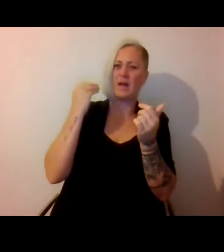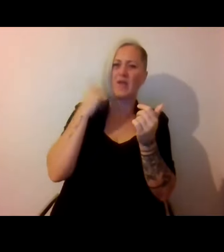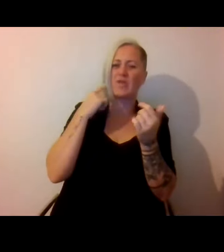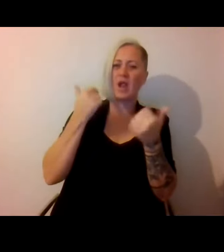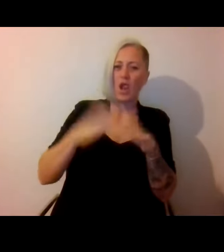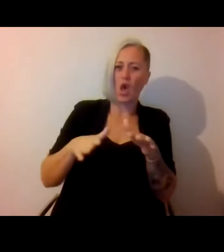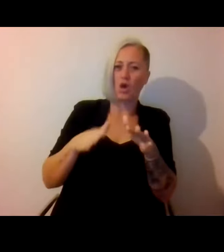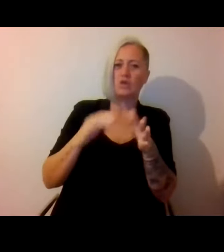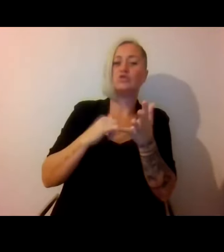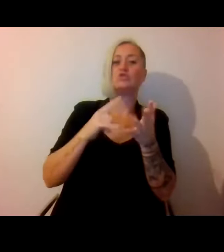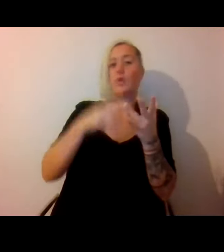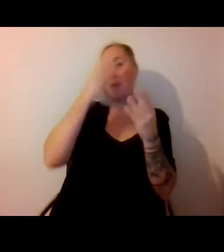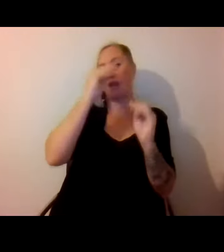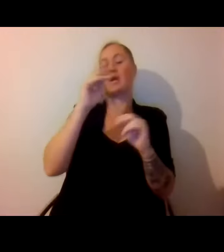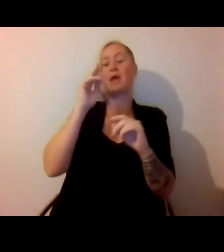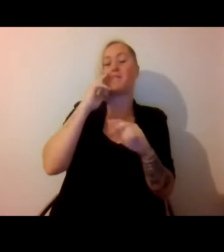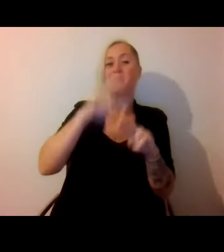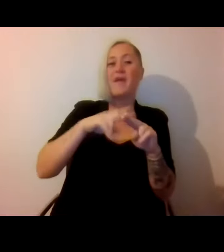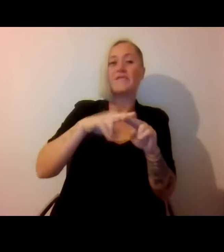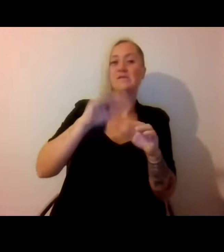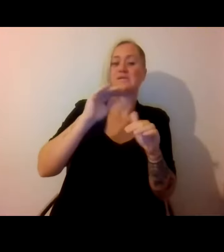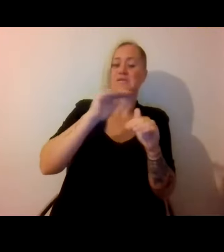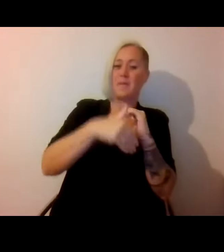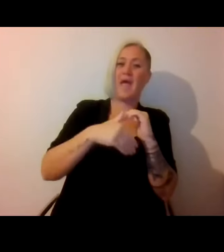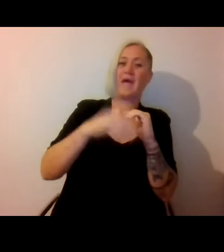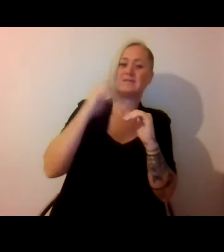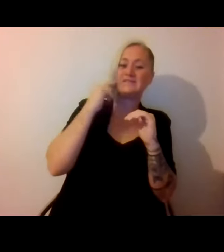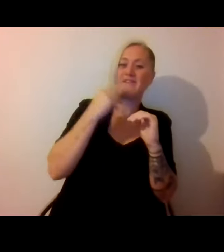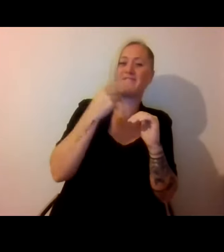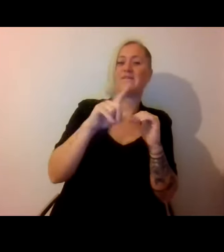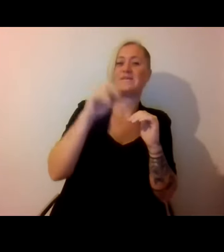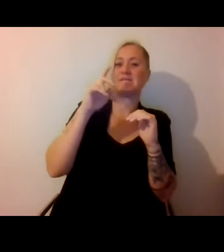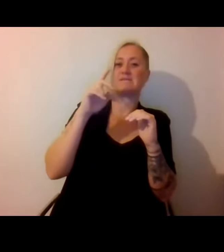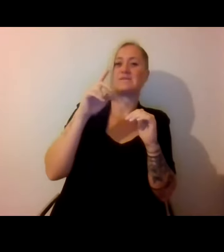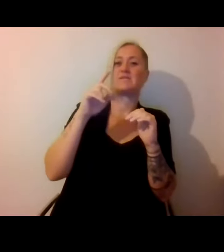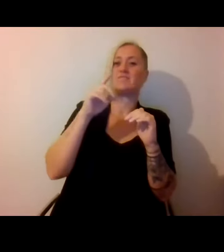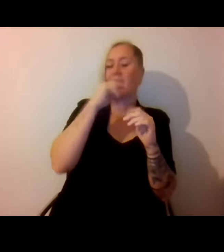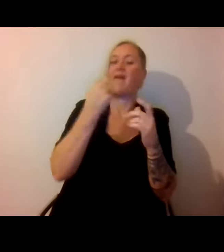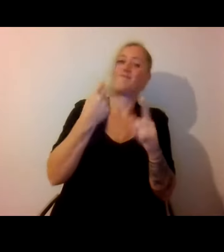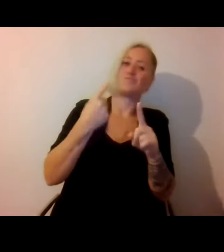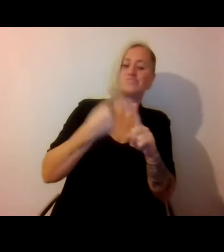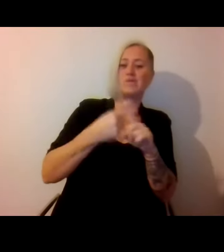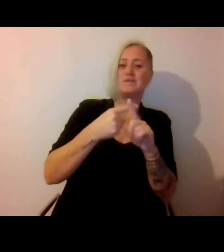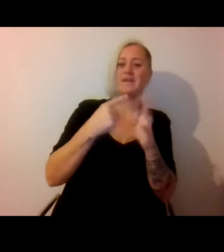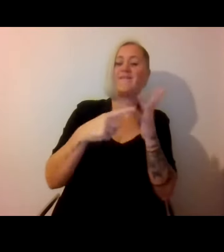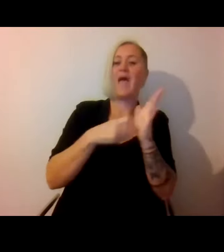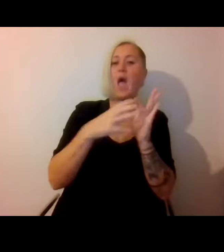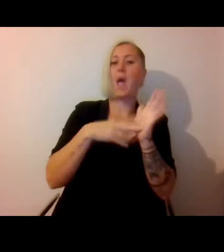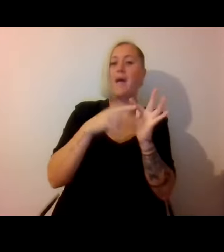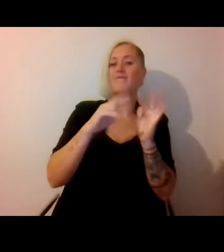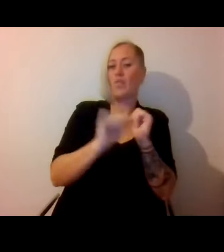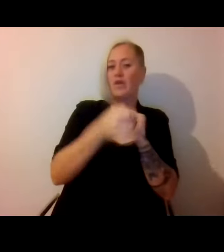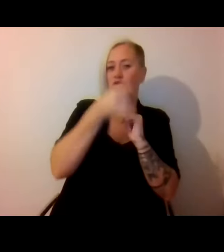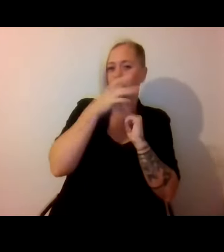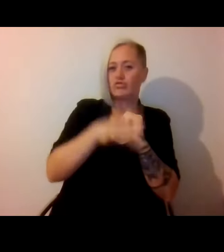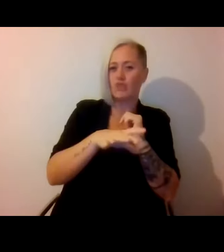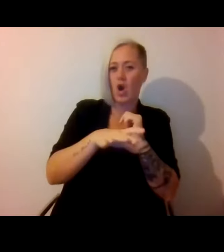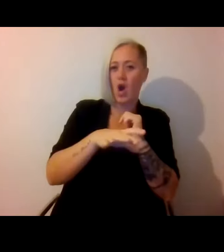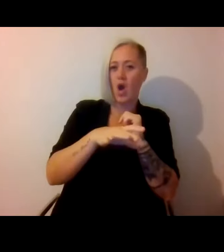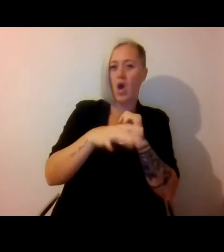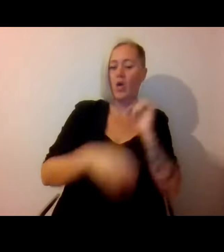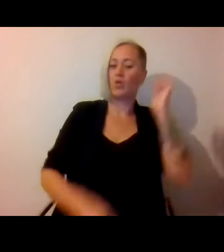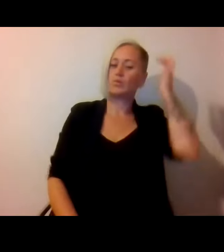educating parents about deafness and deaf epistemology, you can have positive outcomes for their deaf child, especially in terms of psychological